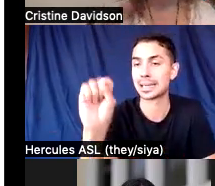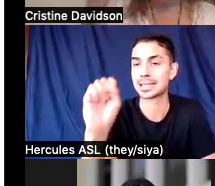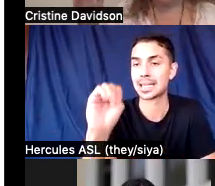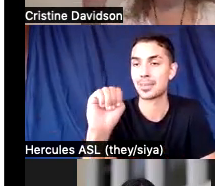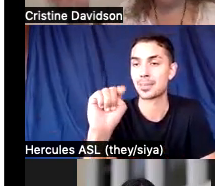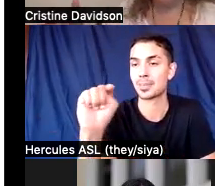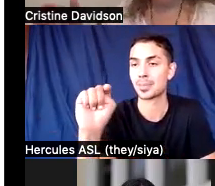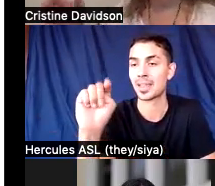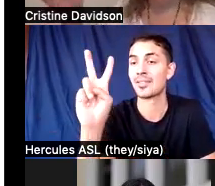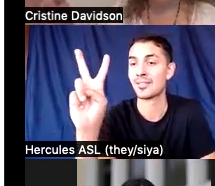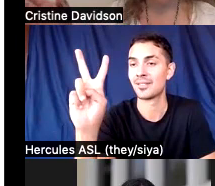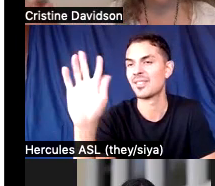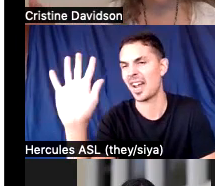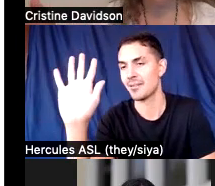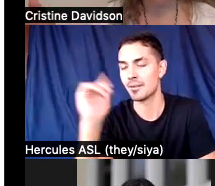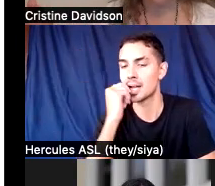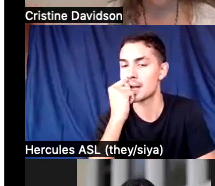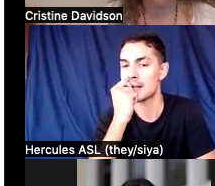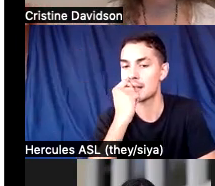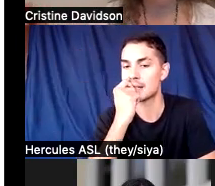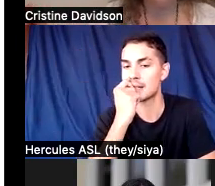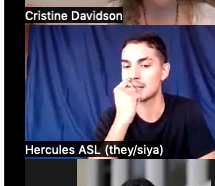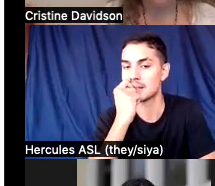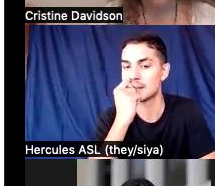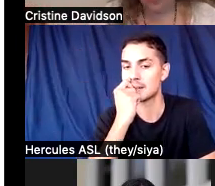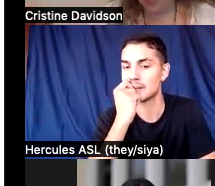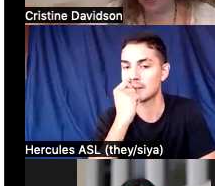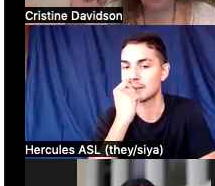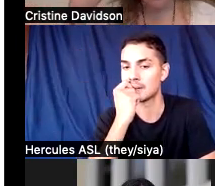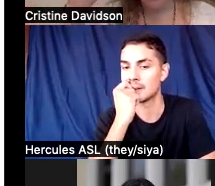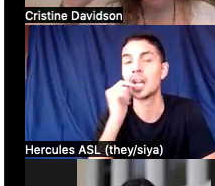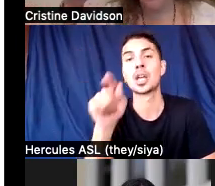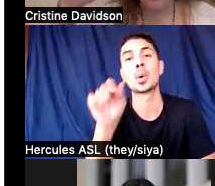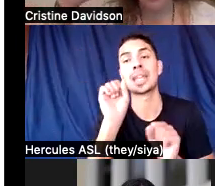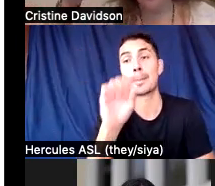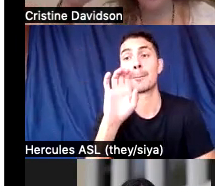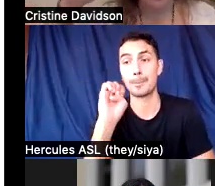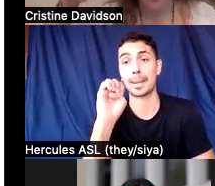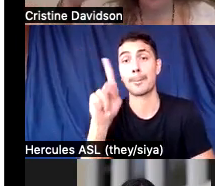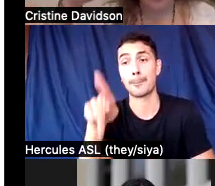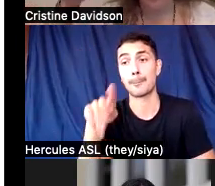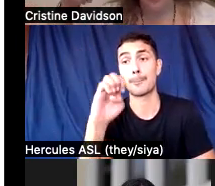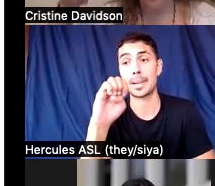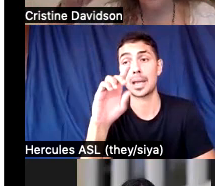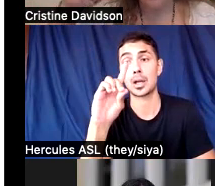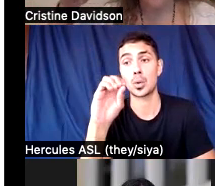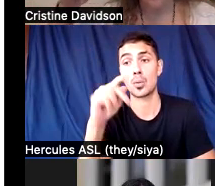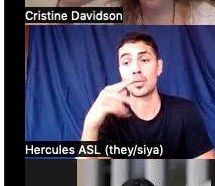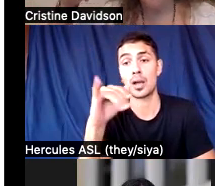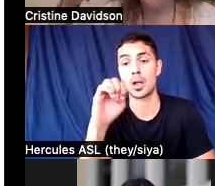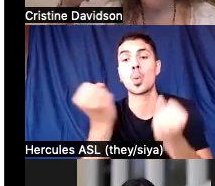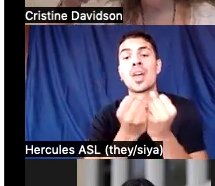but never have caused physical harm to a child. Now, something that my brain has a hard time wrapping around,